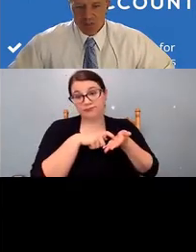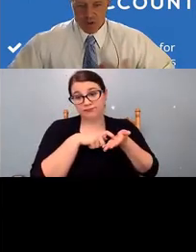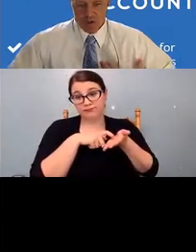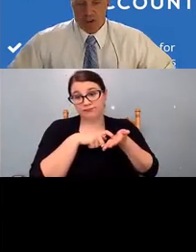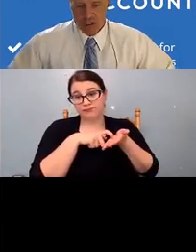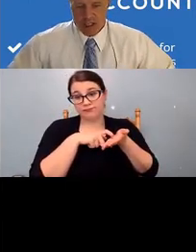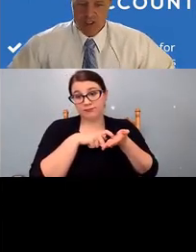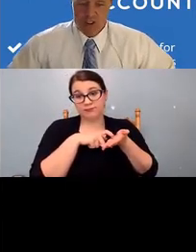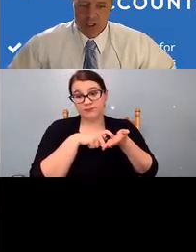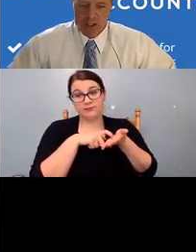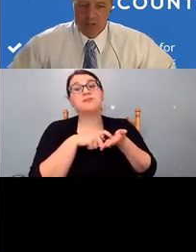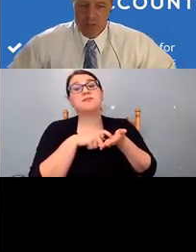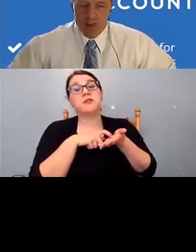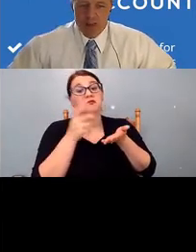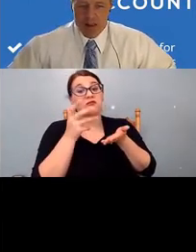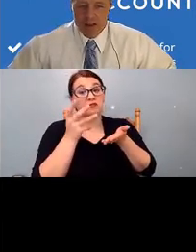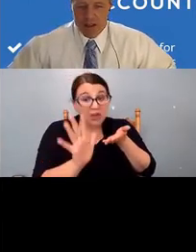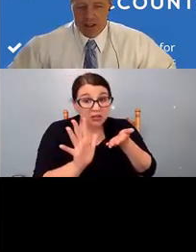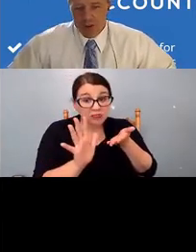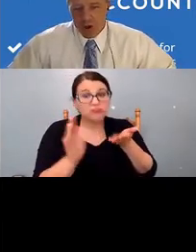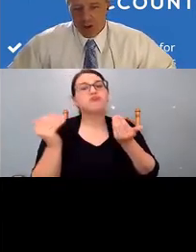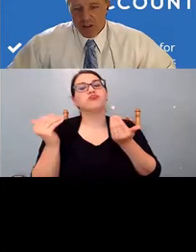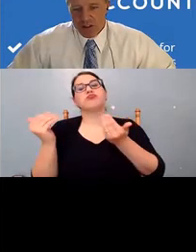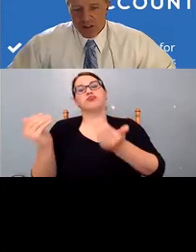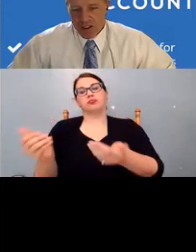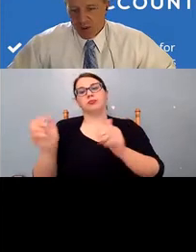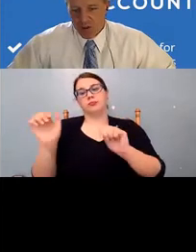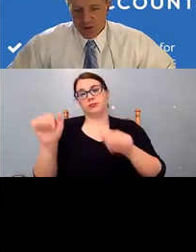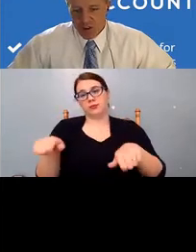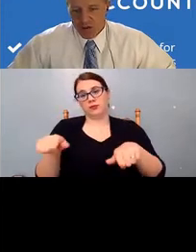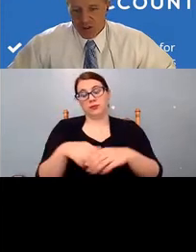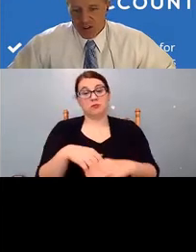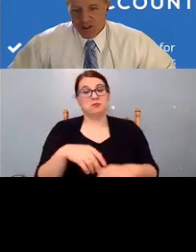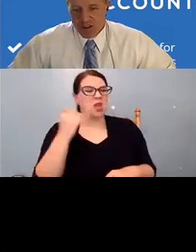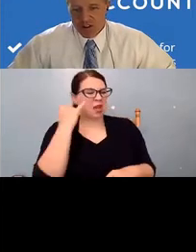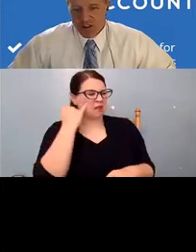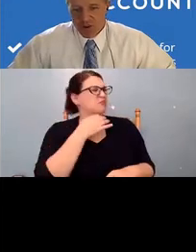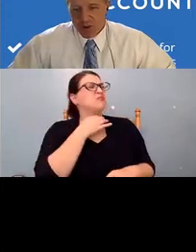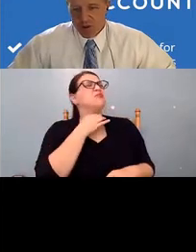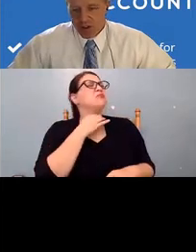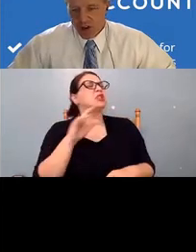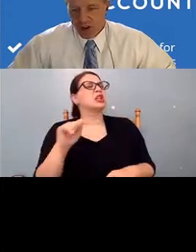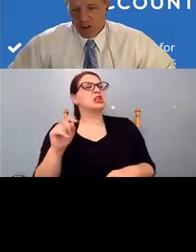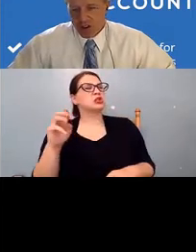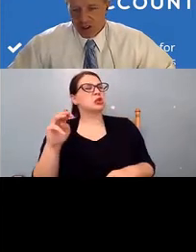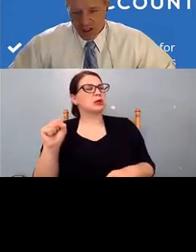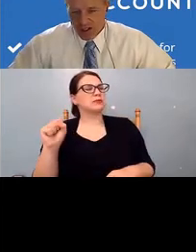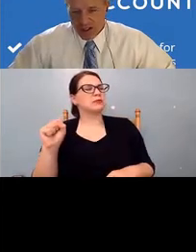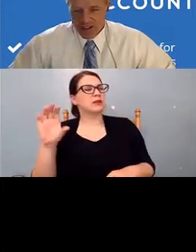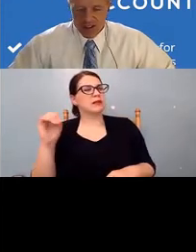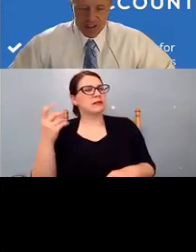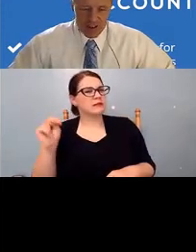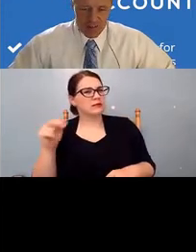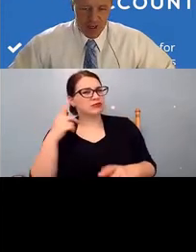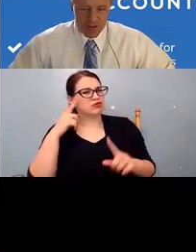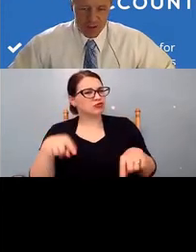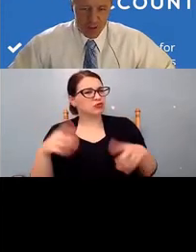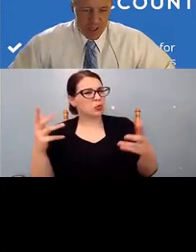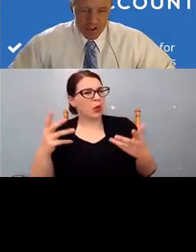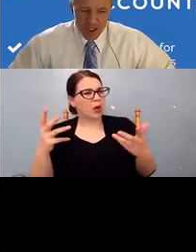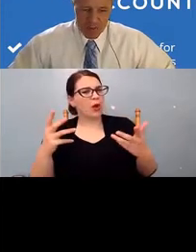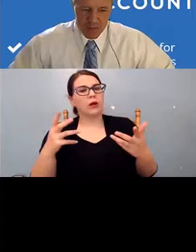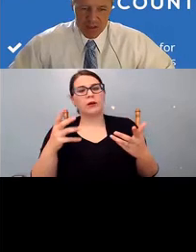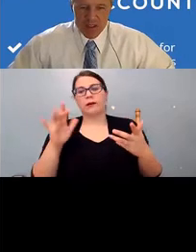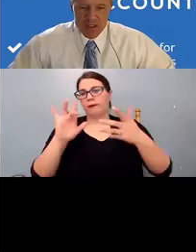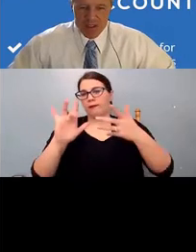to then move to the next screen. If you want to see what those terms and conditions and agreements are, you can click on that. I think it's about a